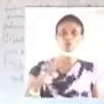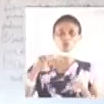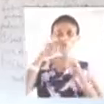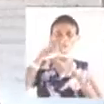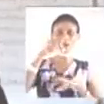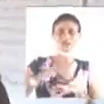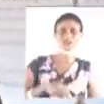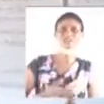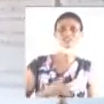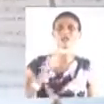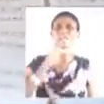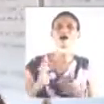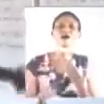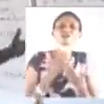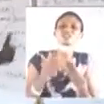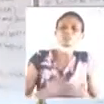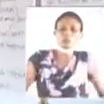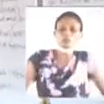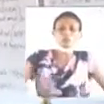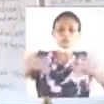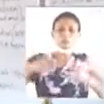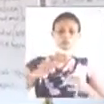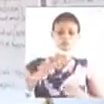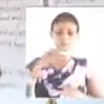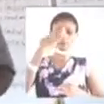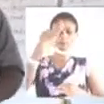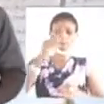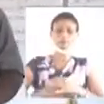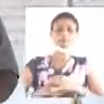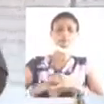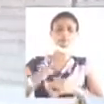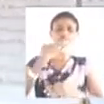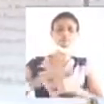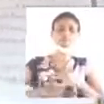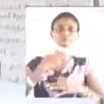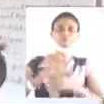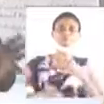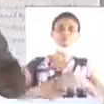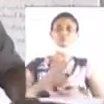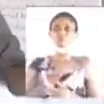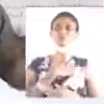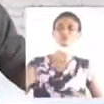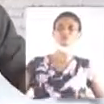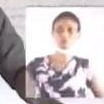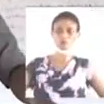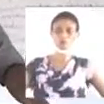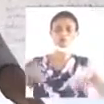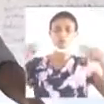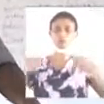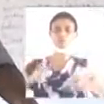we look at, attitude or behavior, is that they are easily aggressive and violent in